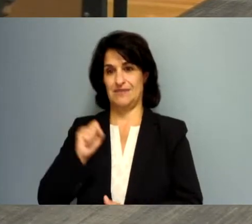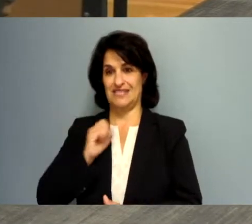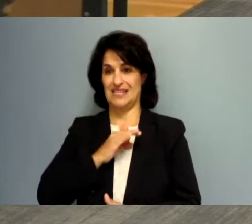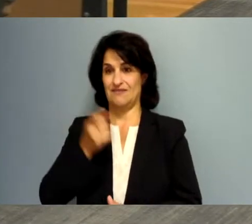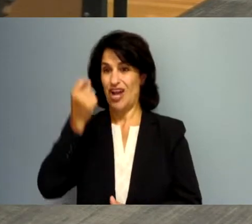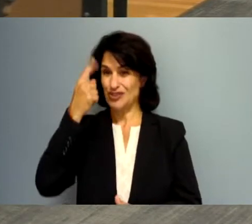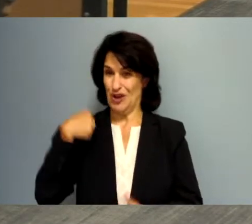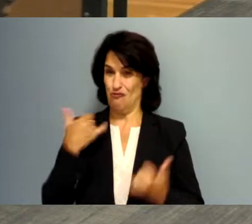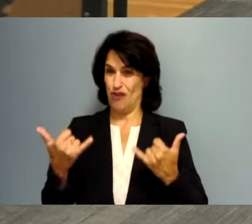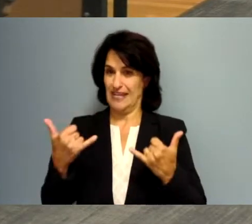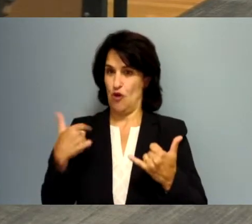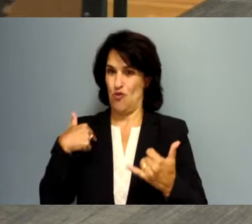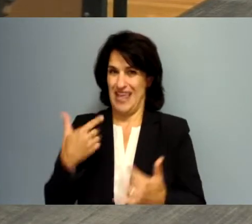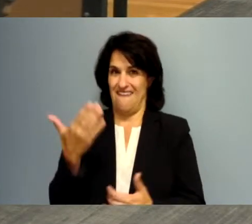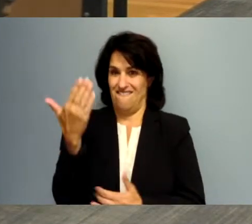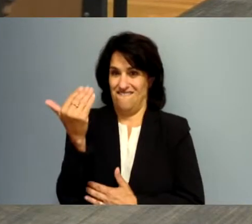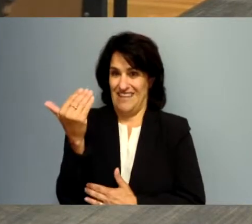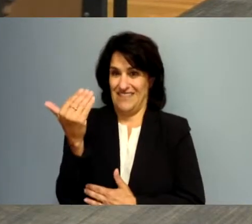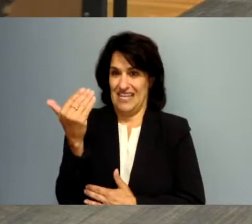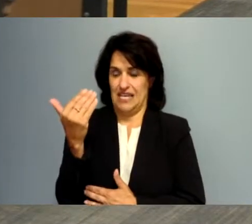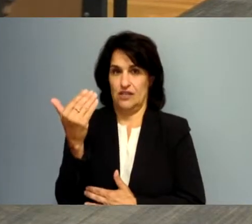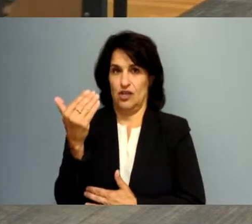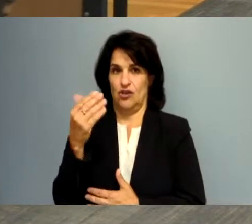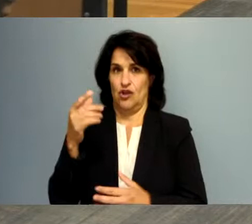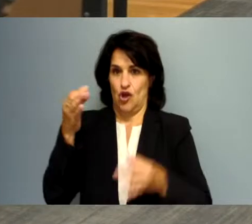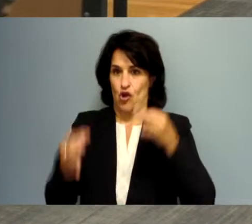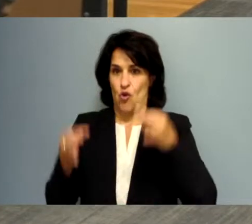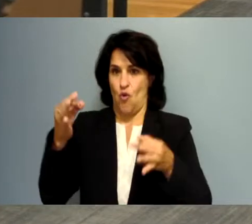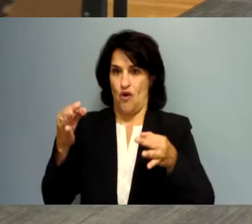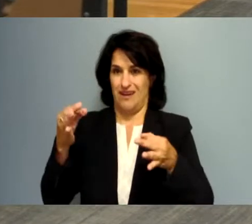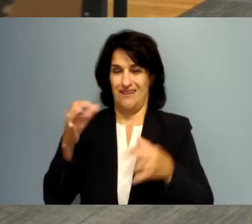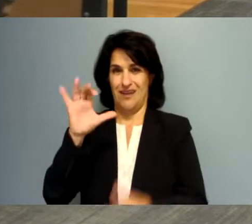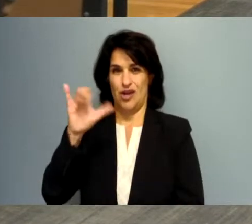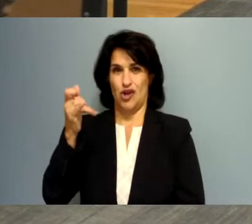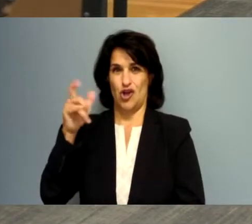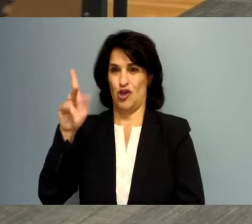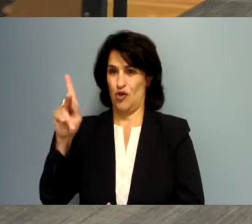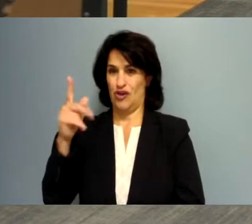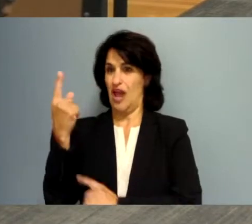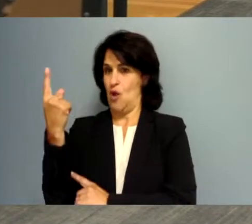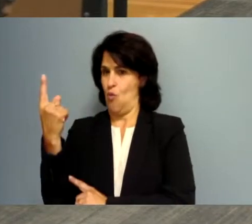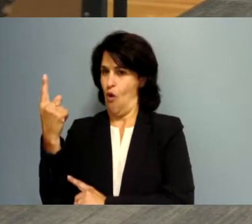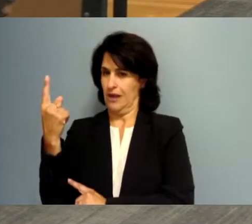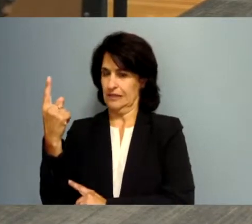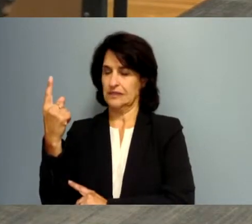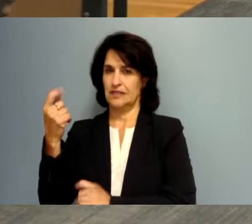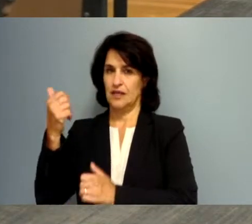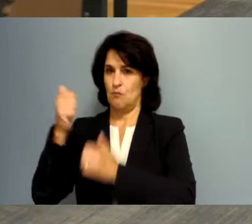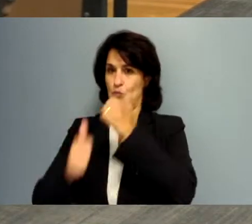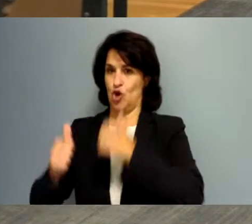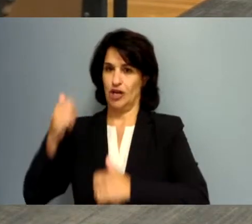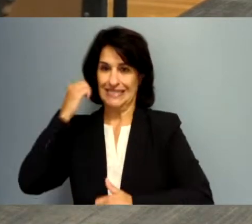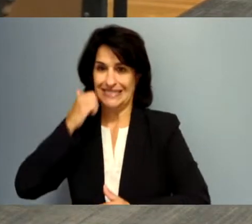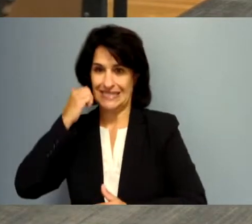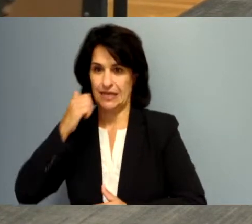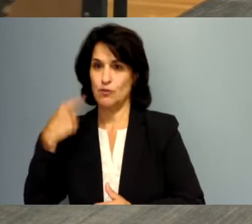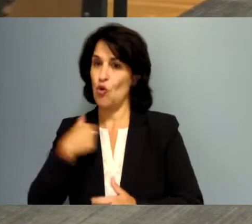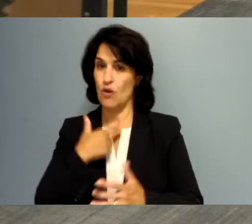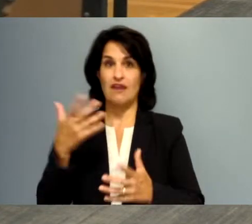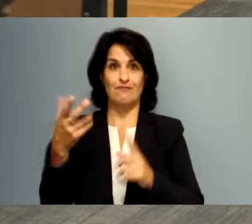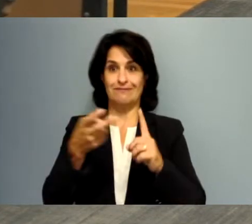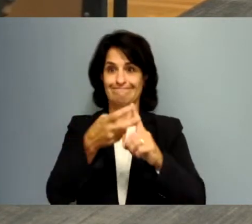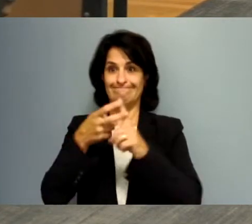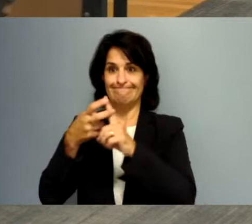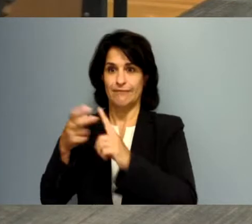court clerks and one full-time, one per diem. We have been seeking additional court clerks, but have found